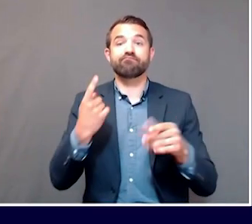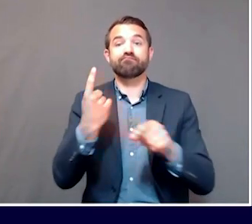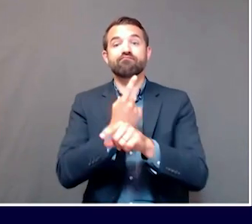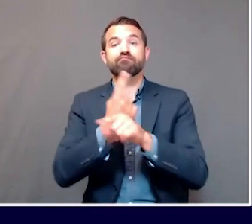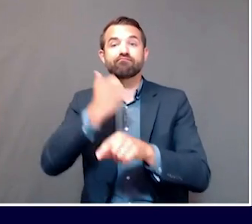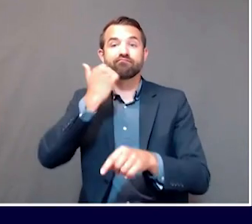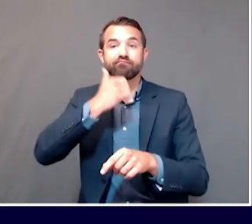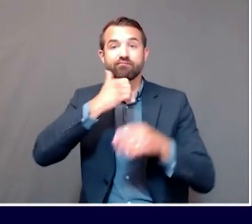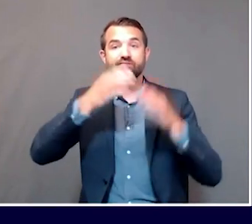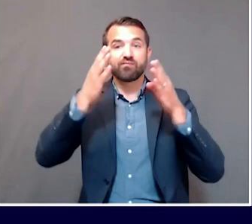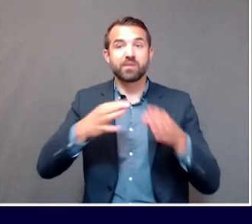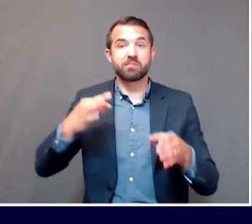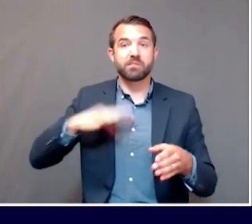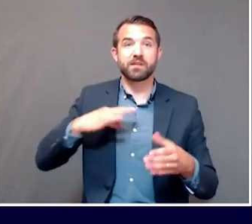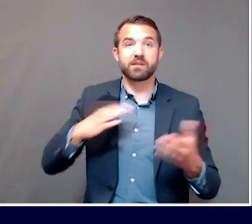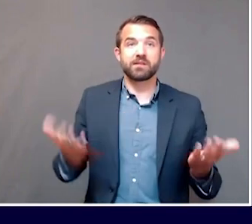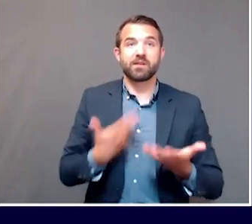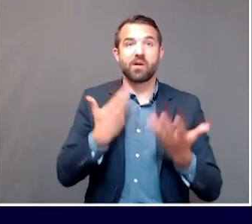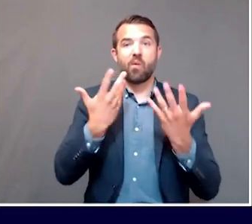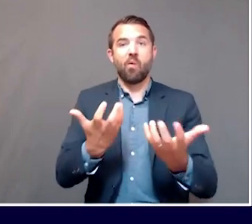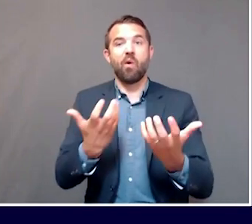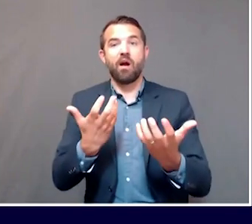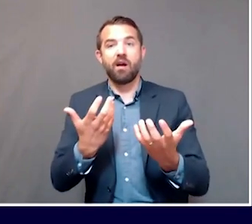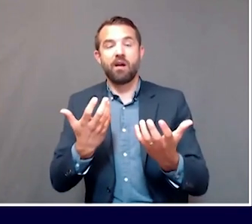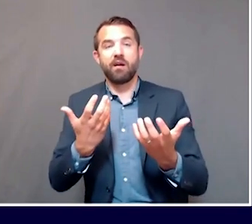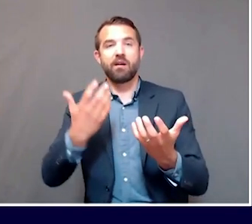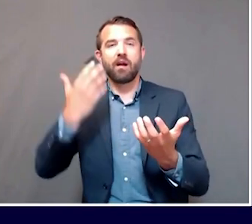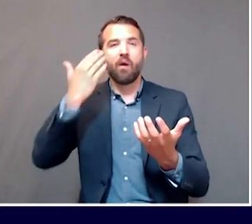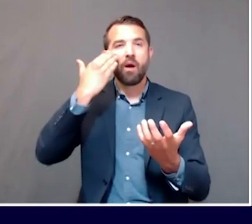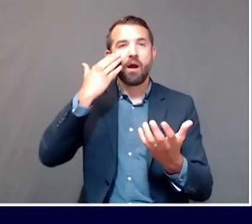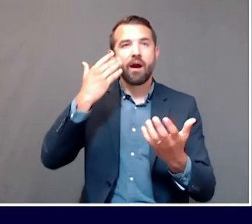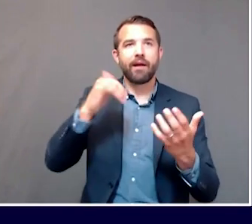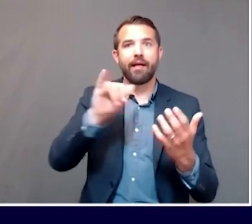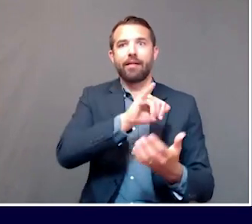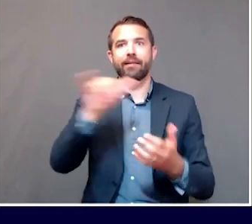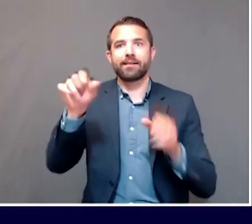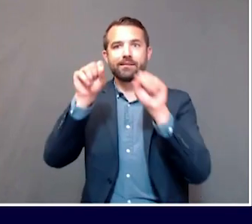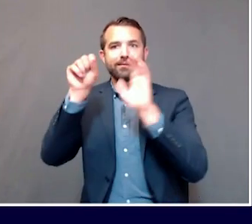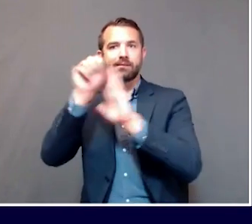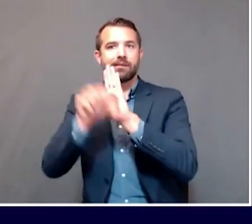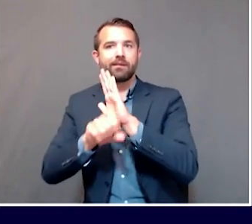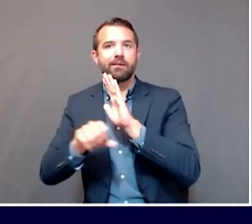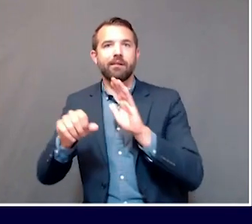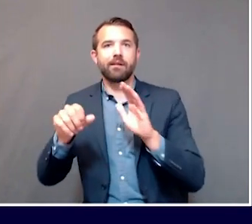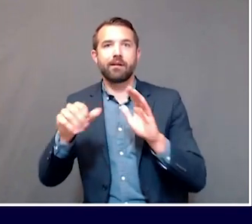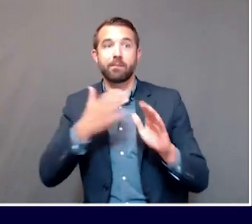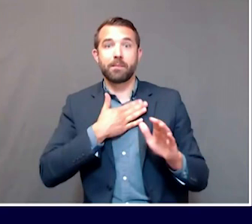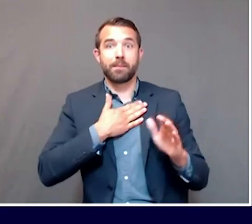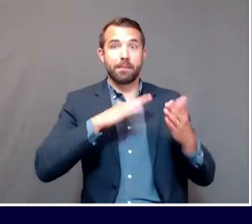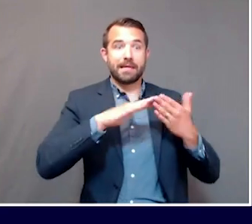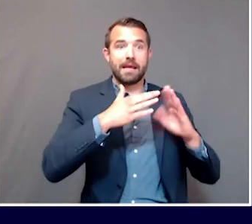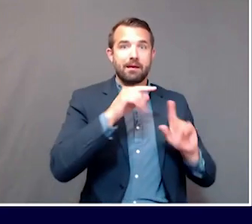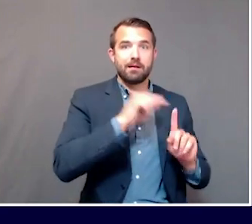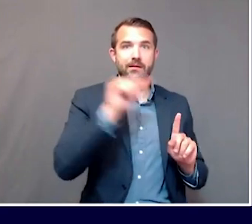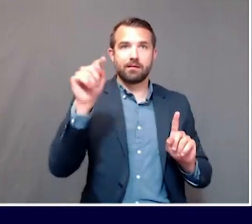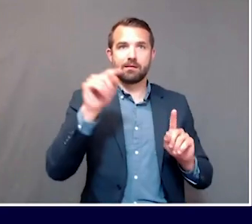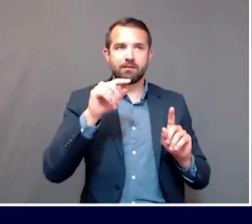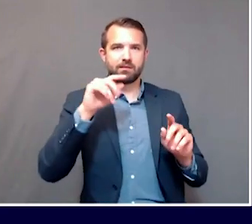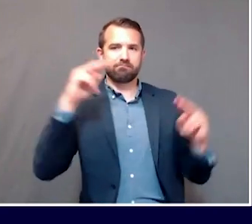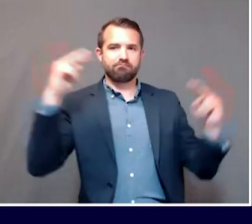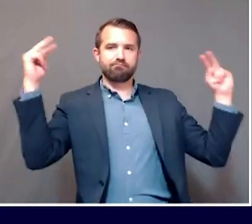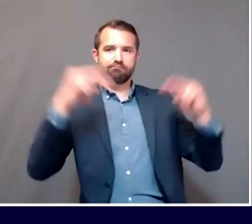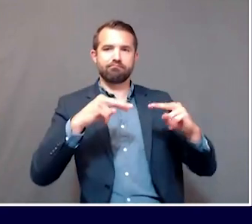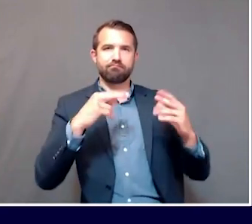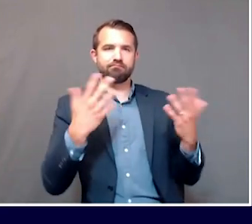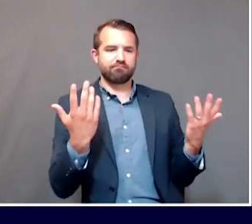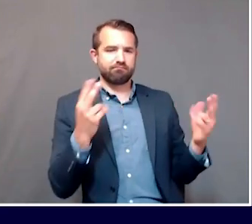that we're being vigilant, that we are, as a state, as a community at large, monitoring the checks and the